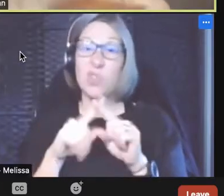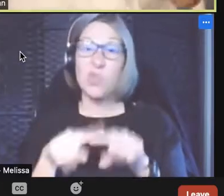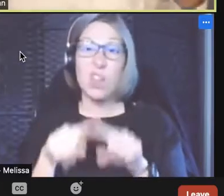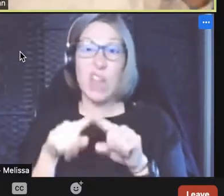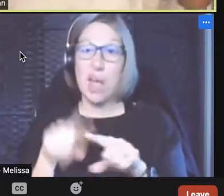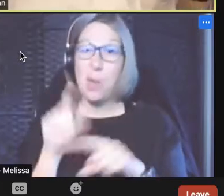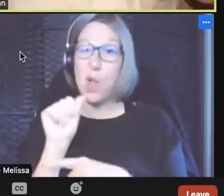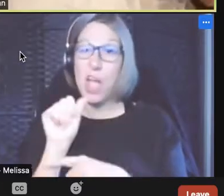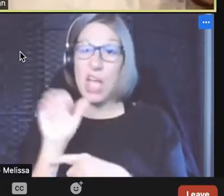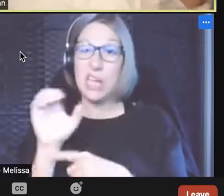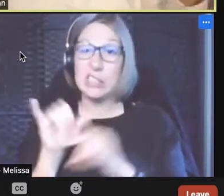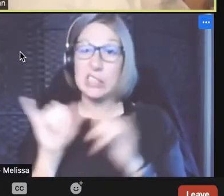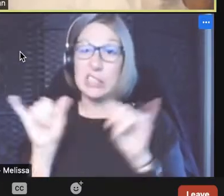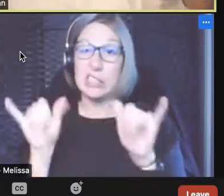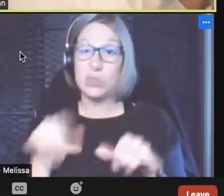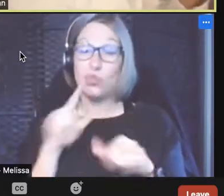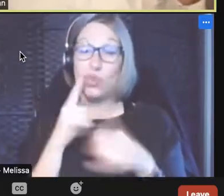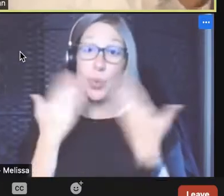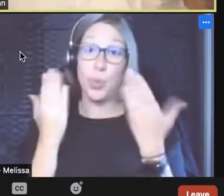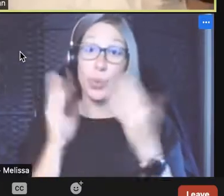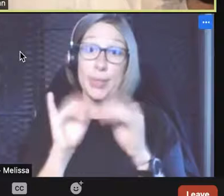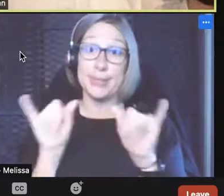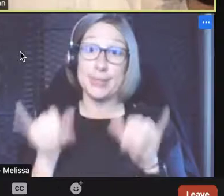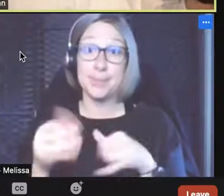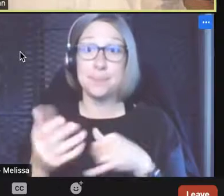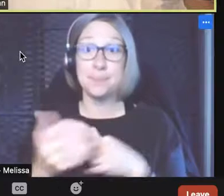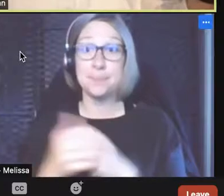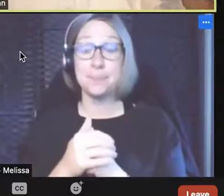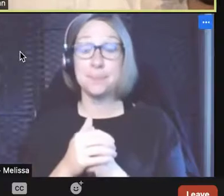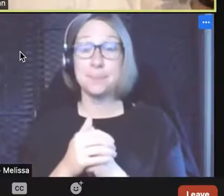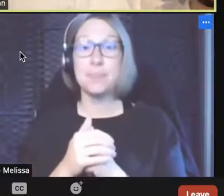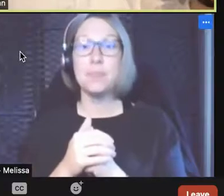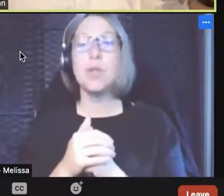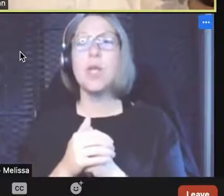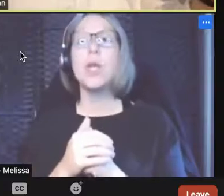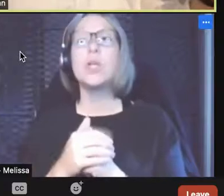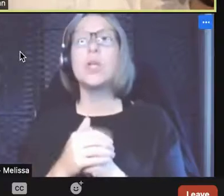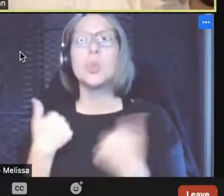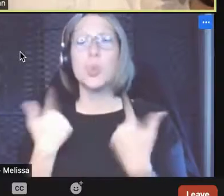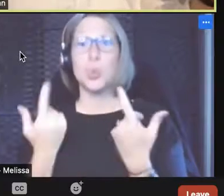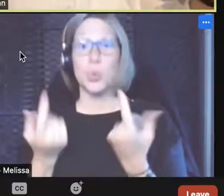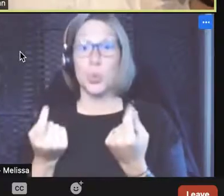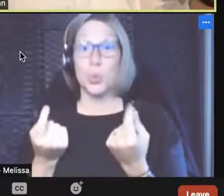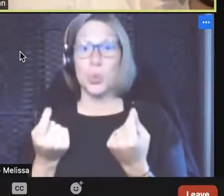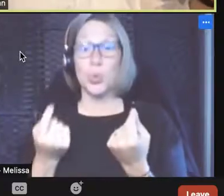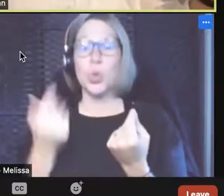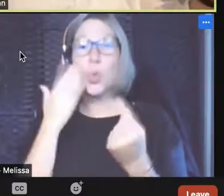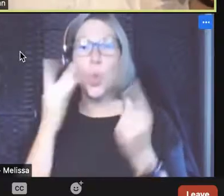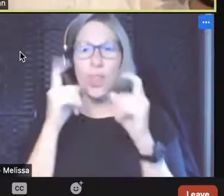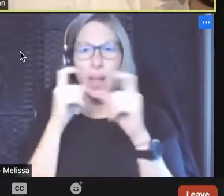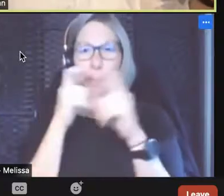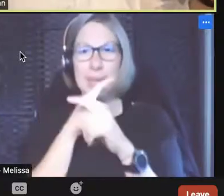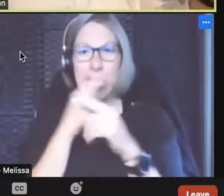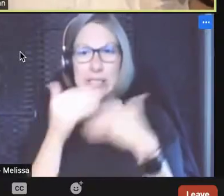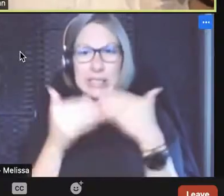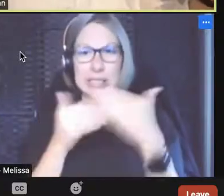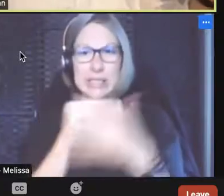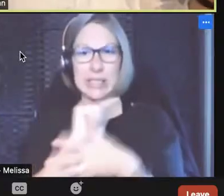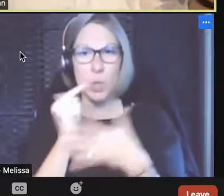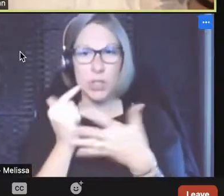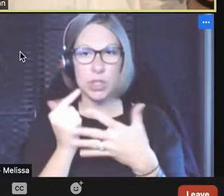any system. So what I did was I took 2 sets. You know what the complexity sequence cards are? Do people know what they